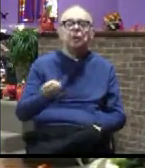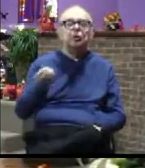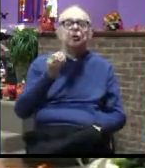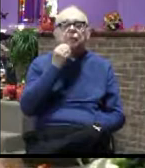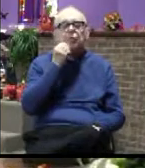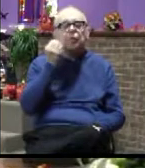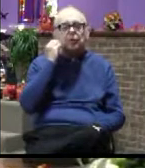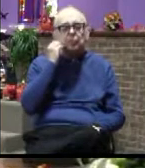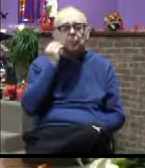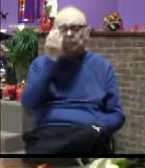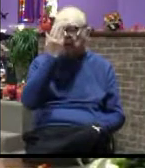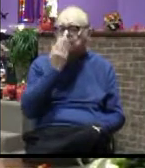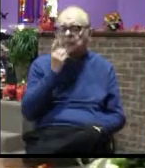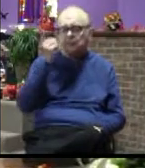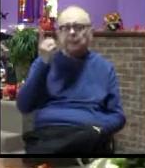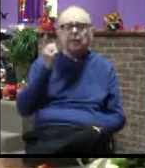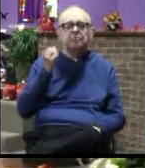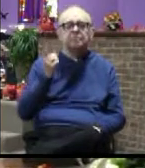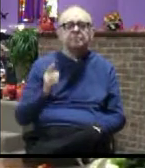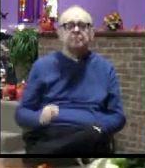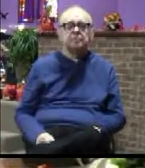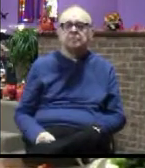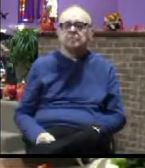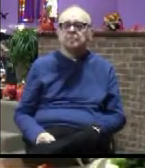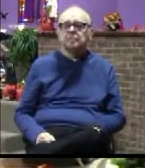in front of him.